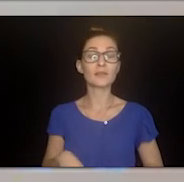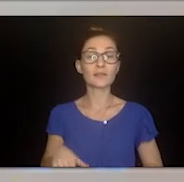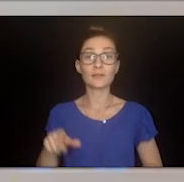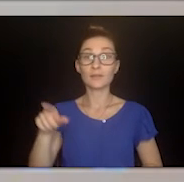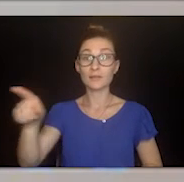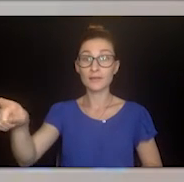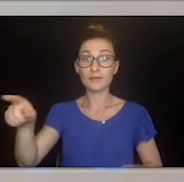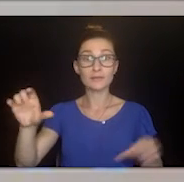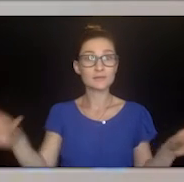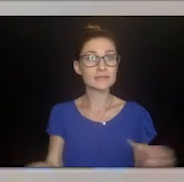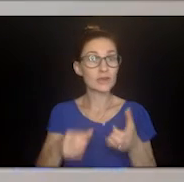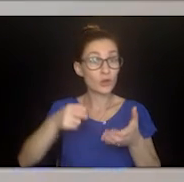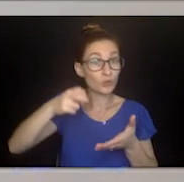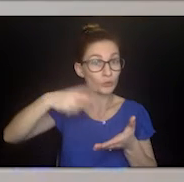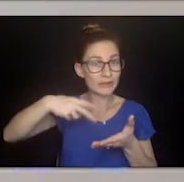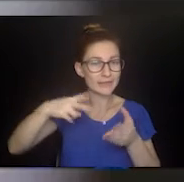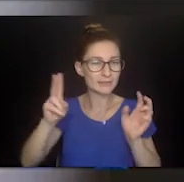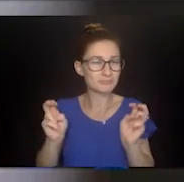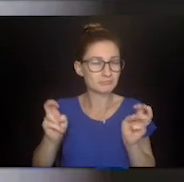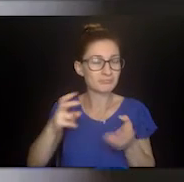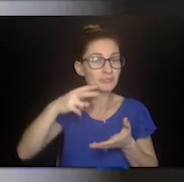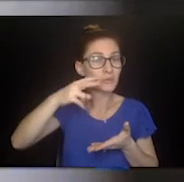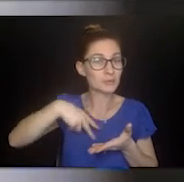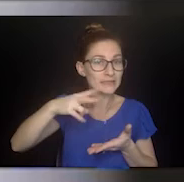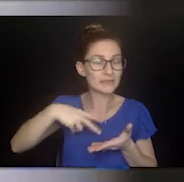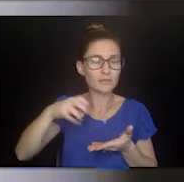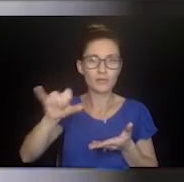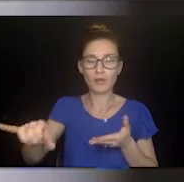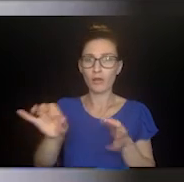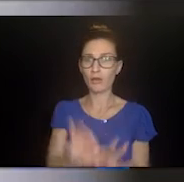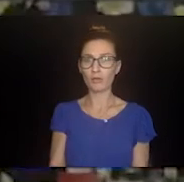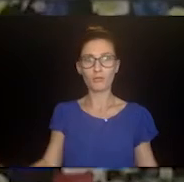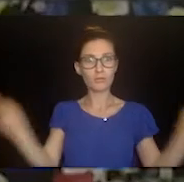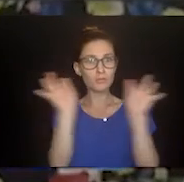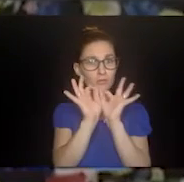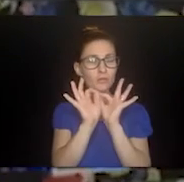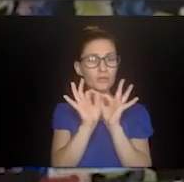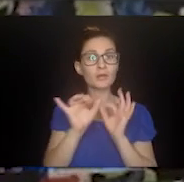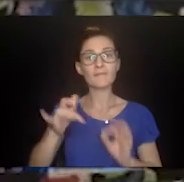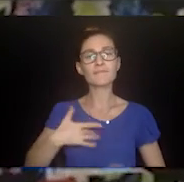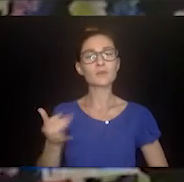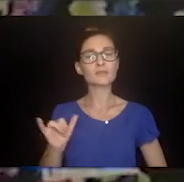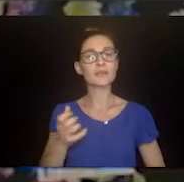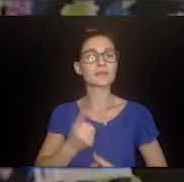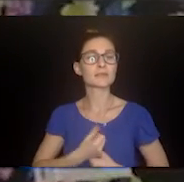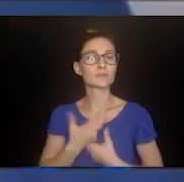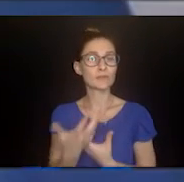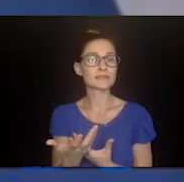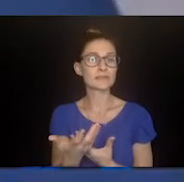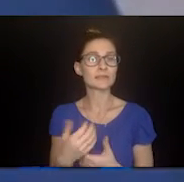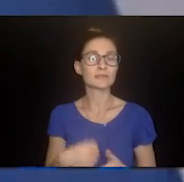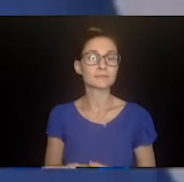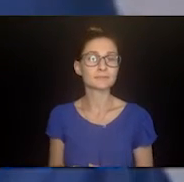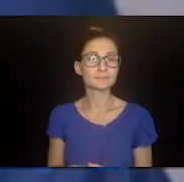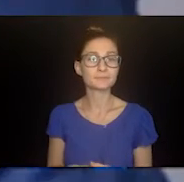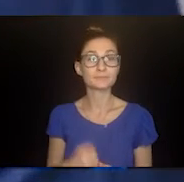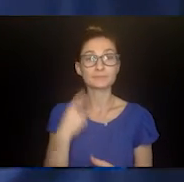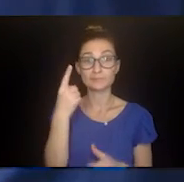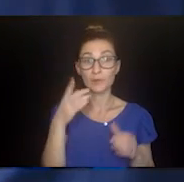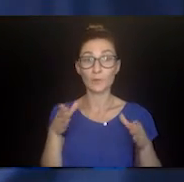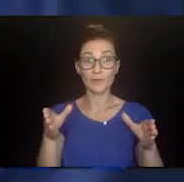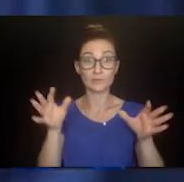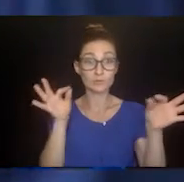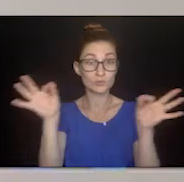call a reading, for me, it was so meaningful. And this feels like a way of expressing. One way to